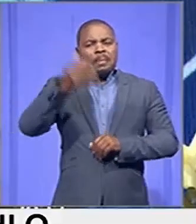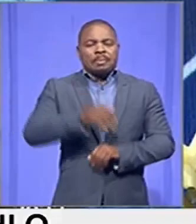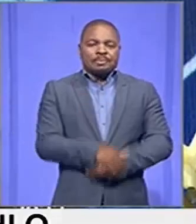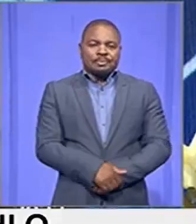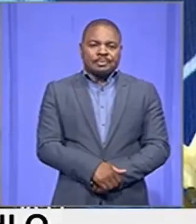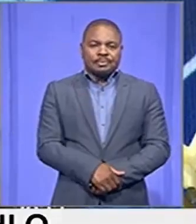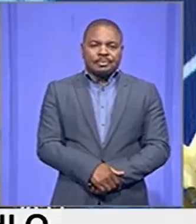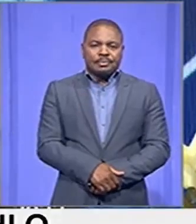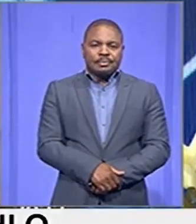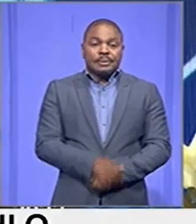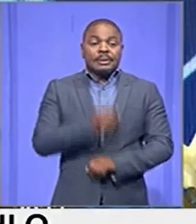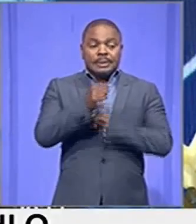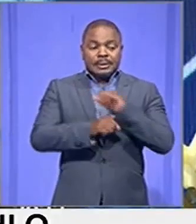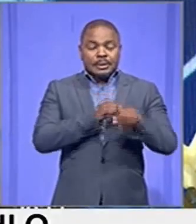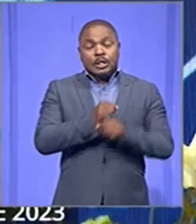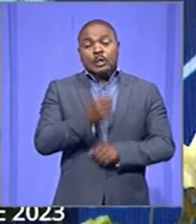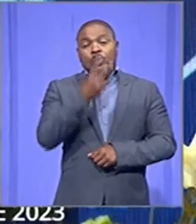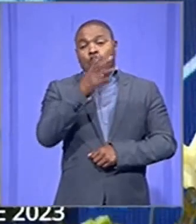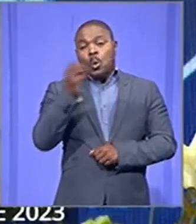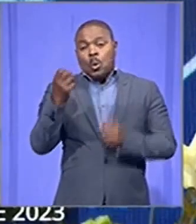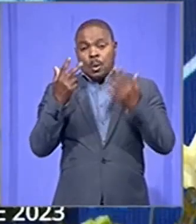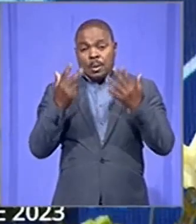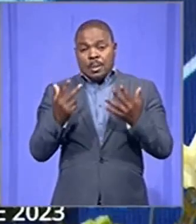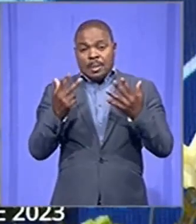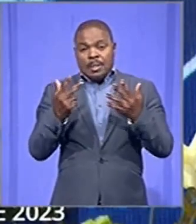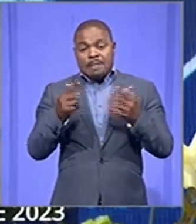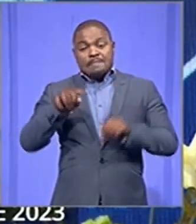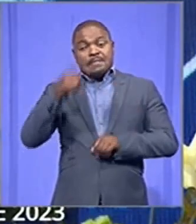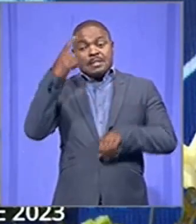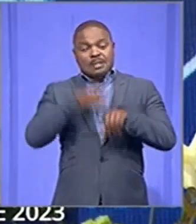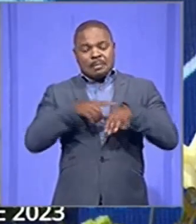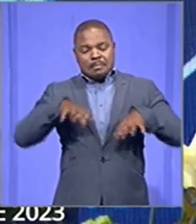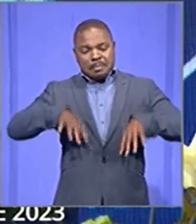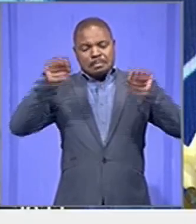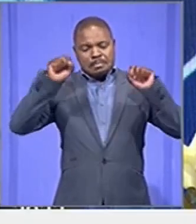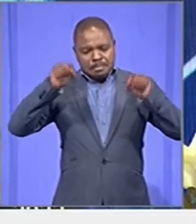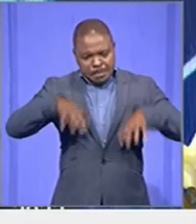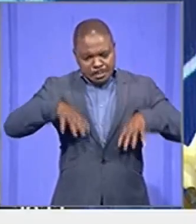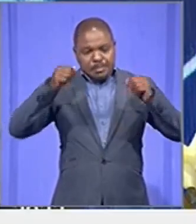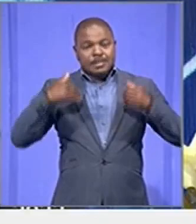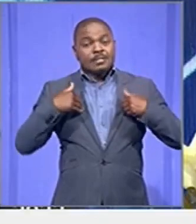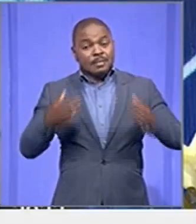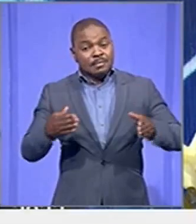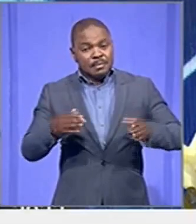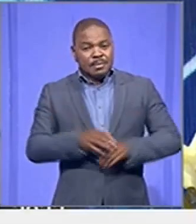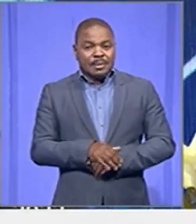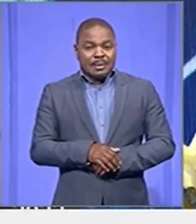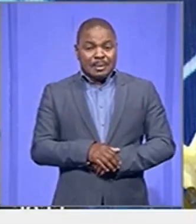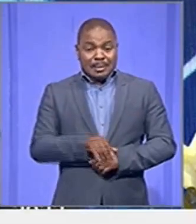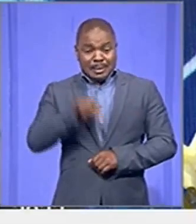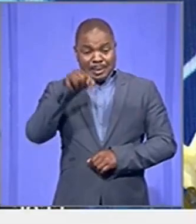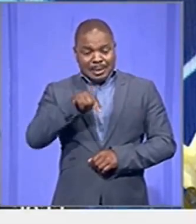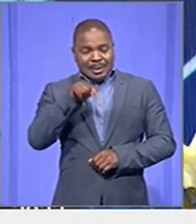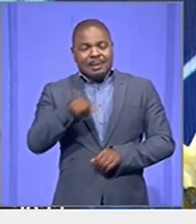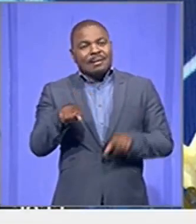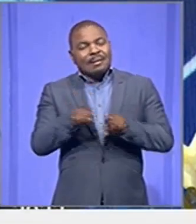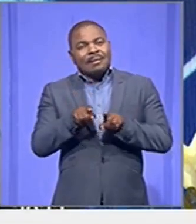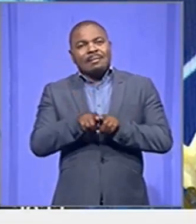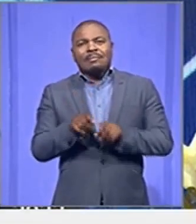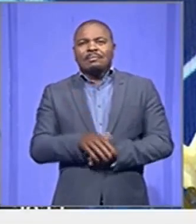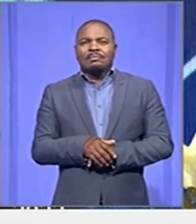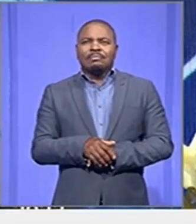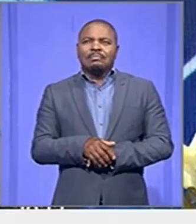In the midst of 2008, we had first bout of load shedding, and it is really symptomatic of